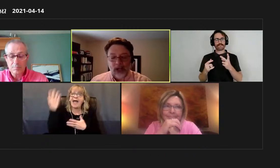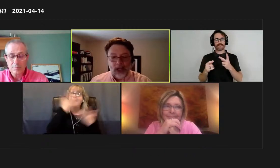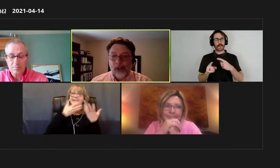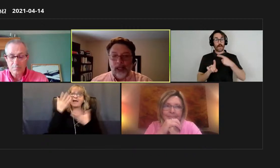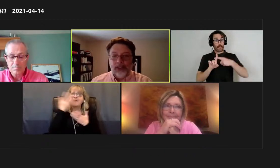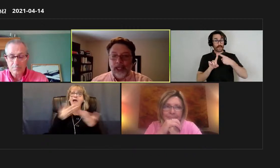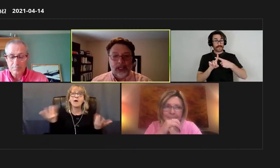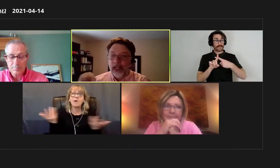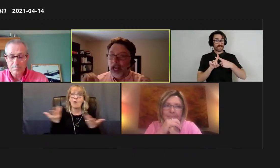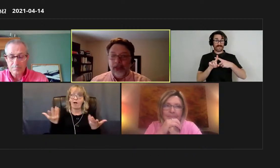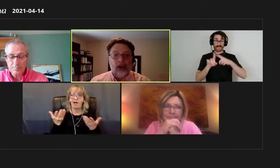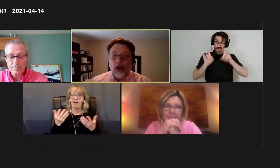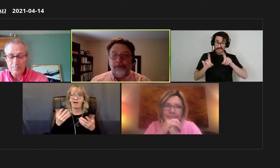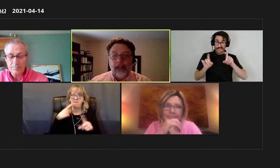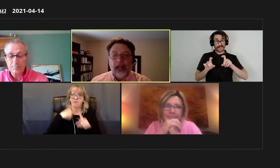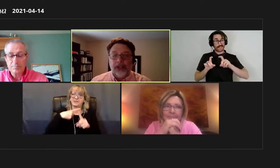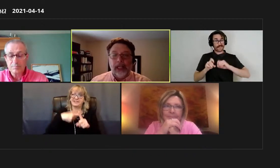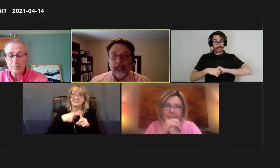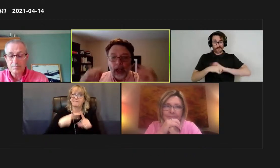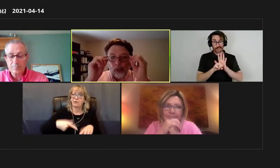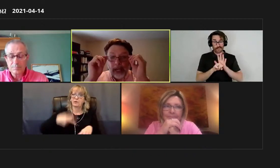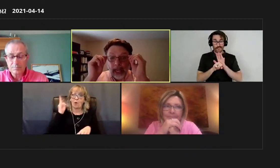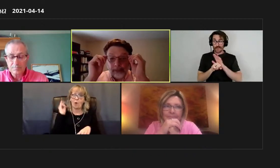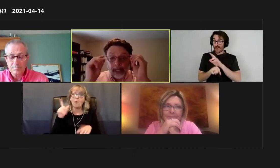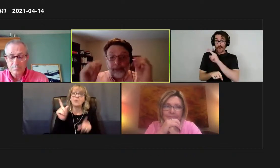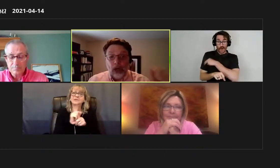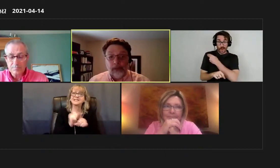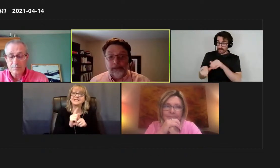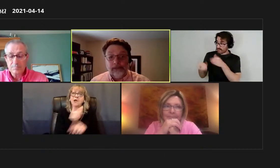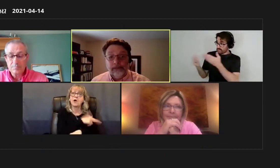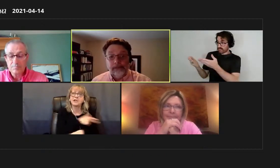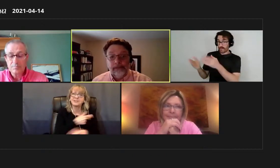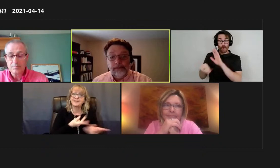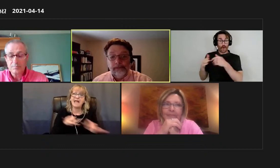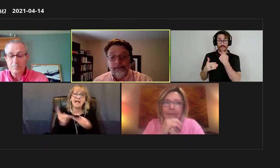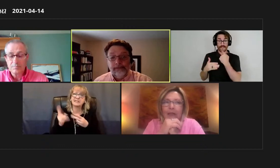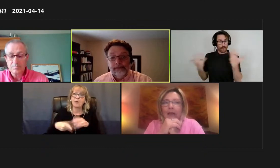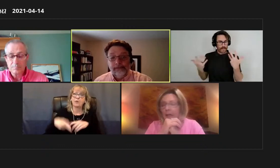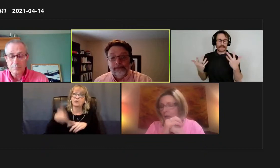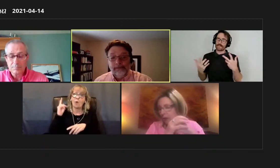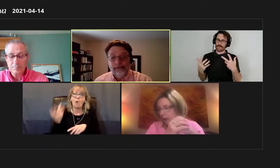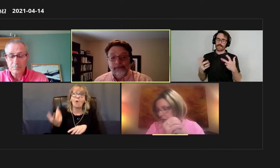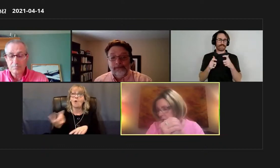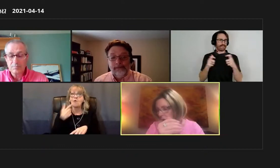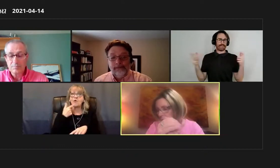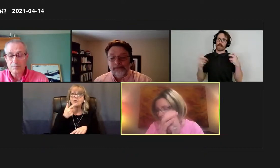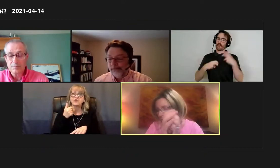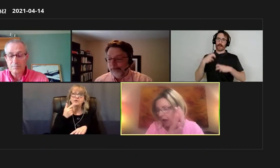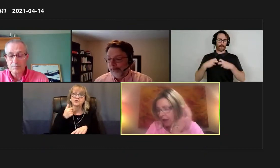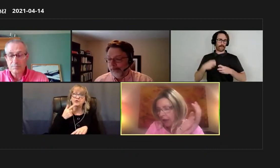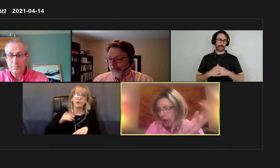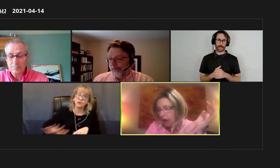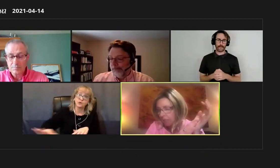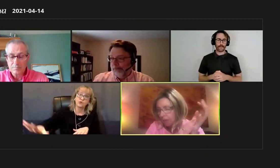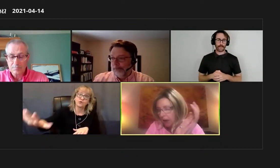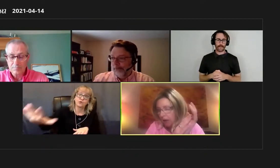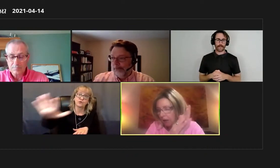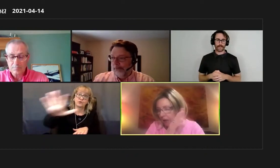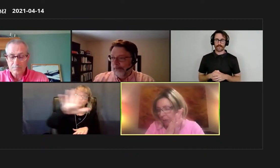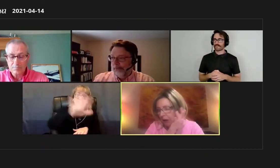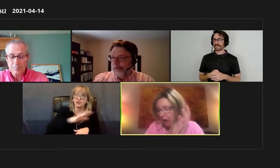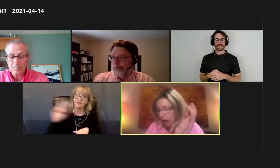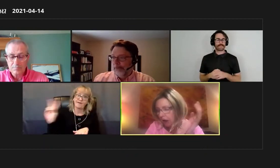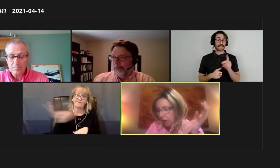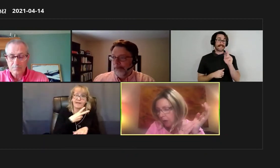the hospitalizations, and they're all flashing. We have a big problem. Okay, thank you for that. And